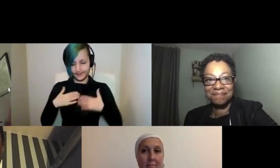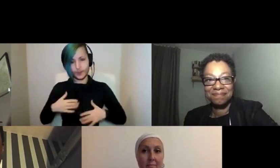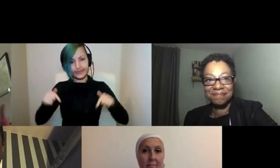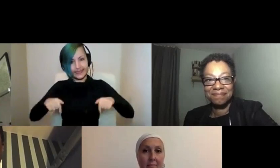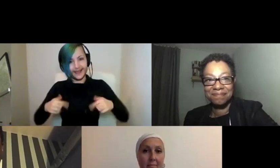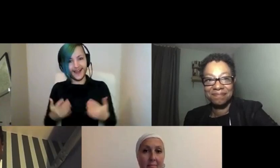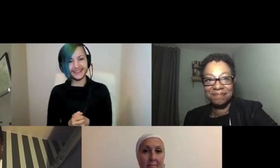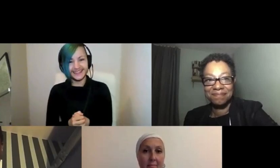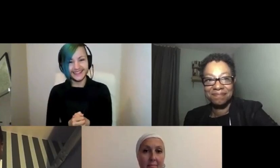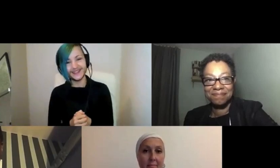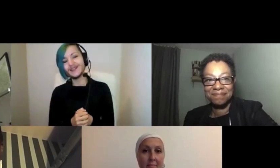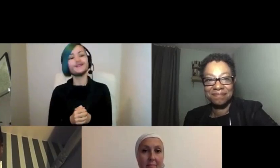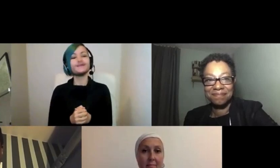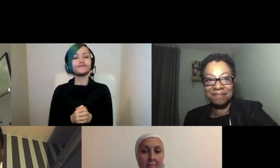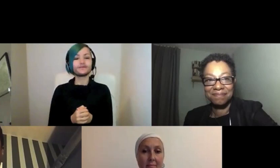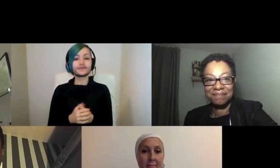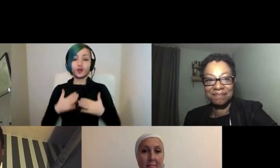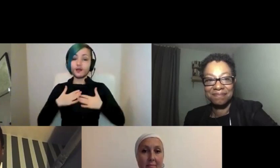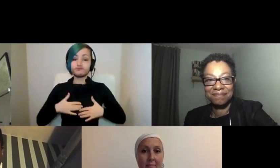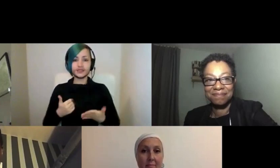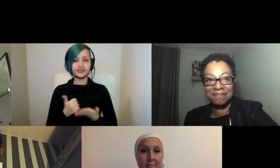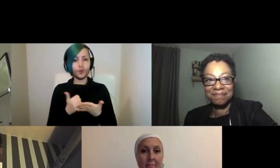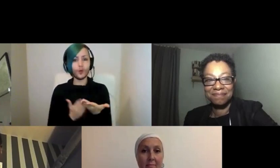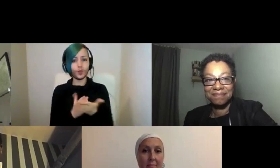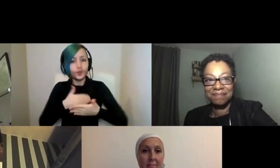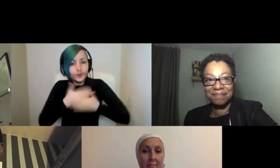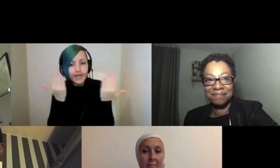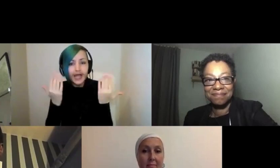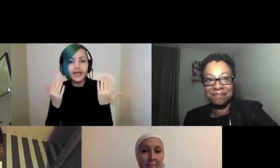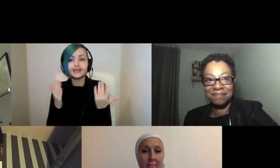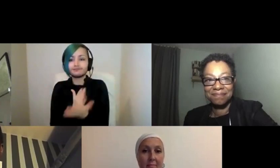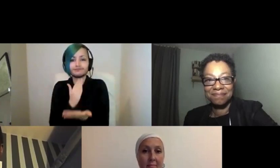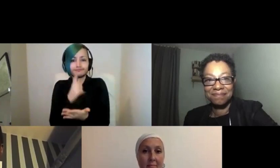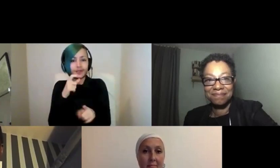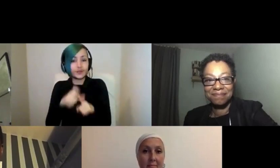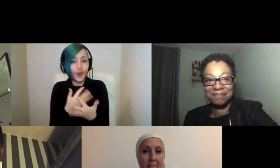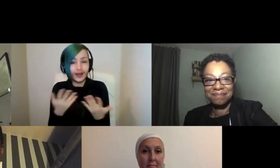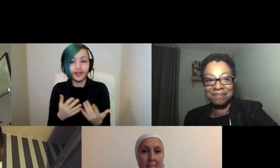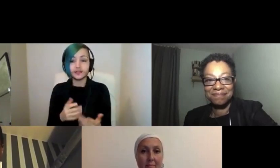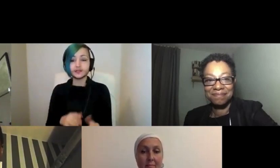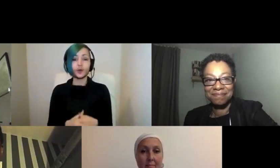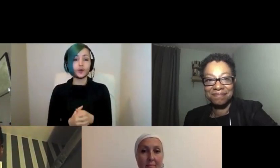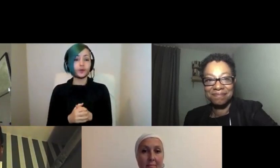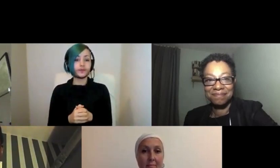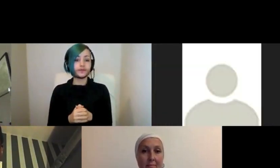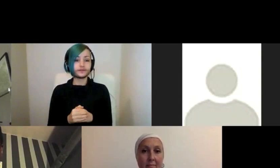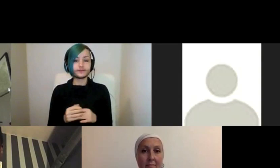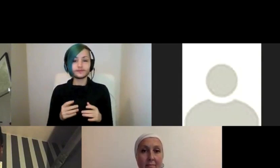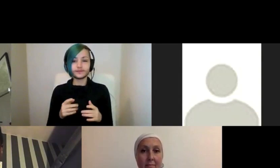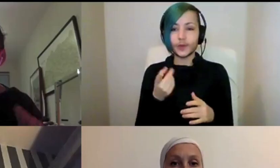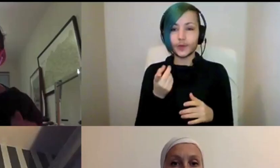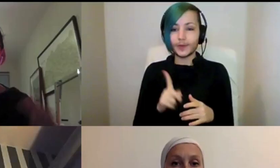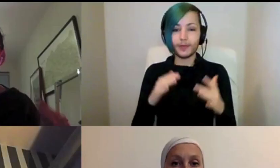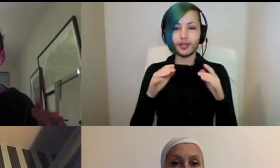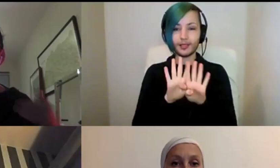It lets us do what we need to do through the day. So if you prefer to turn your cameras off for this, those with cameras on, you can